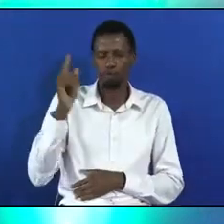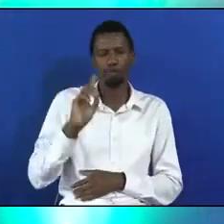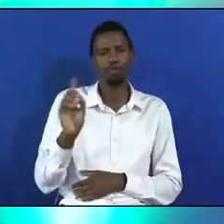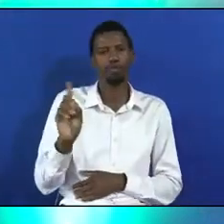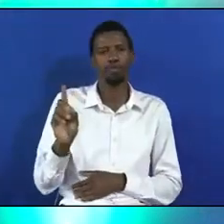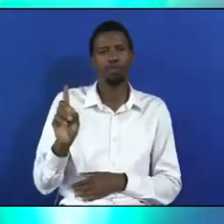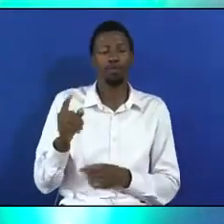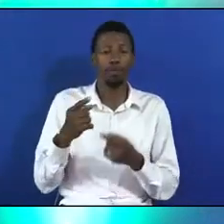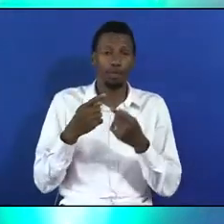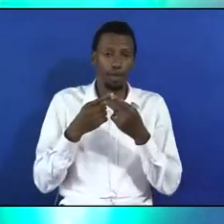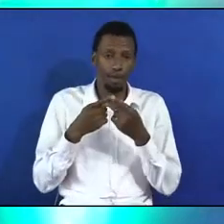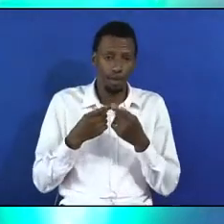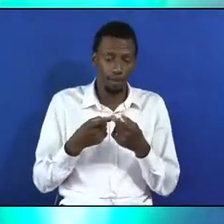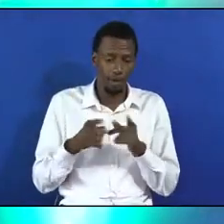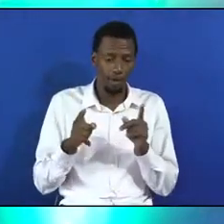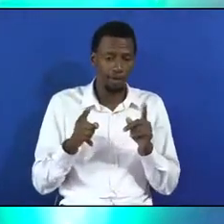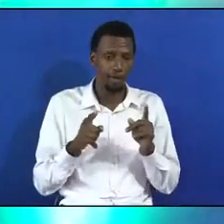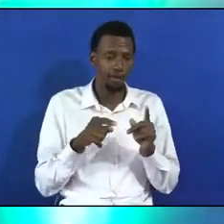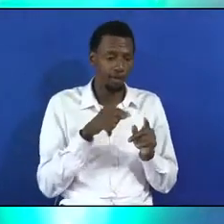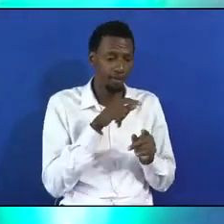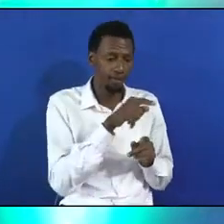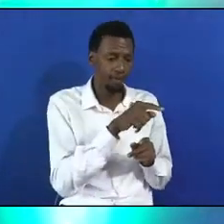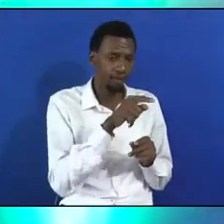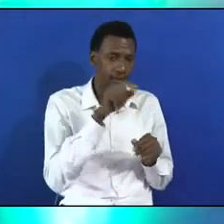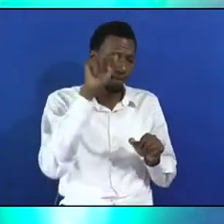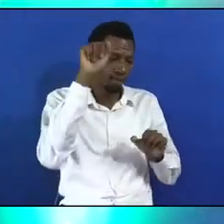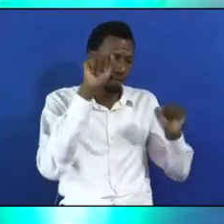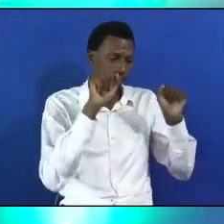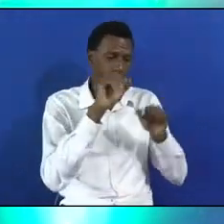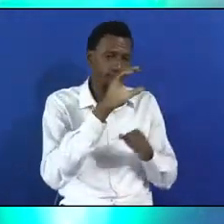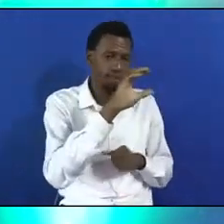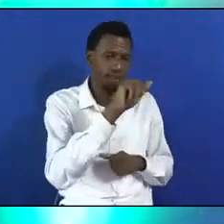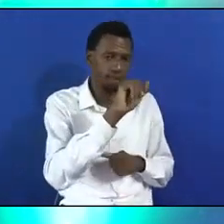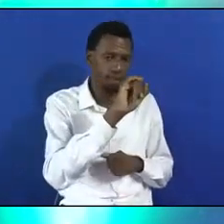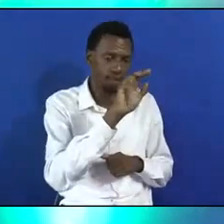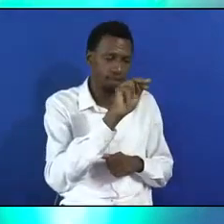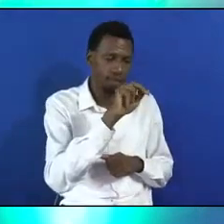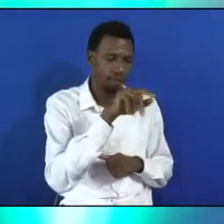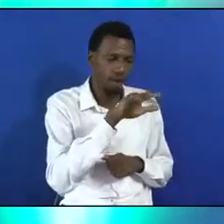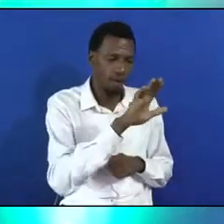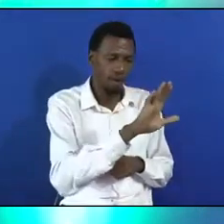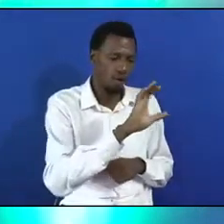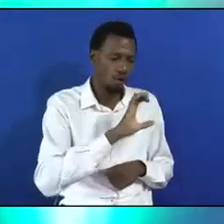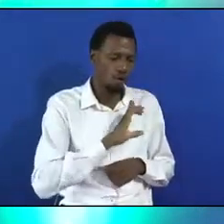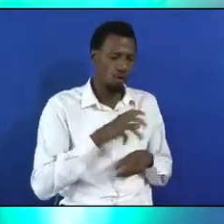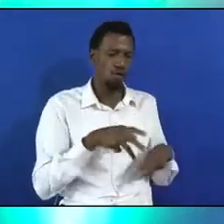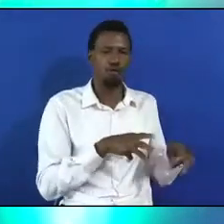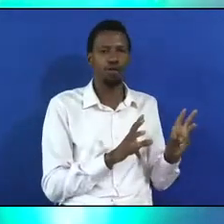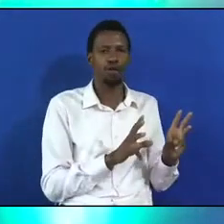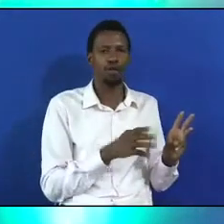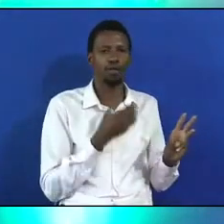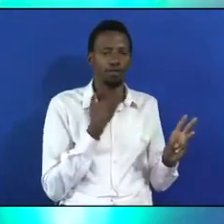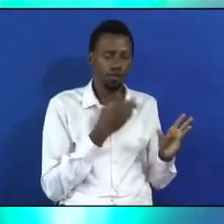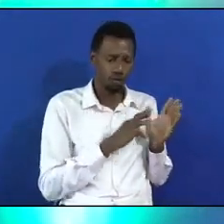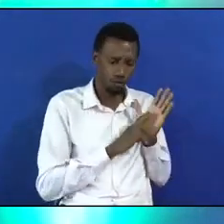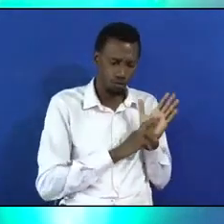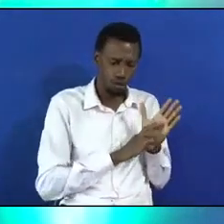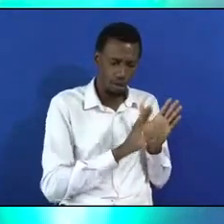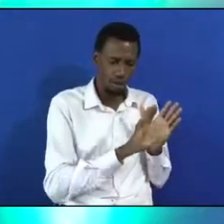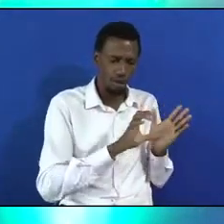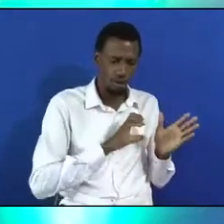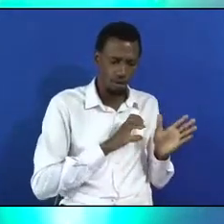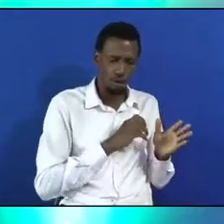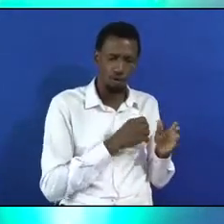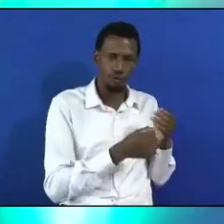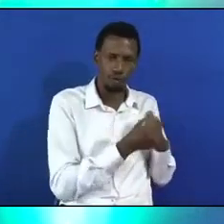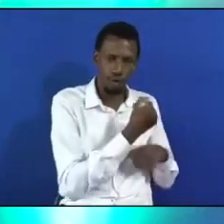contrary, Cain came with his own way. He wanted to represent his own